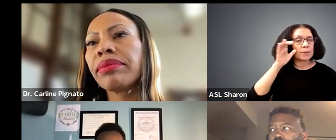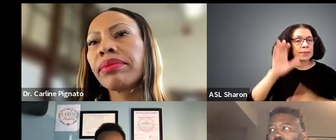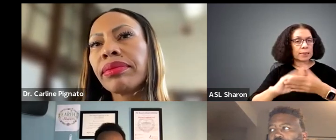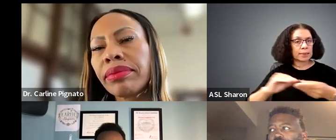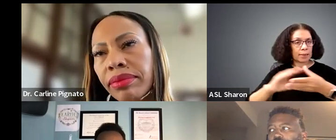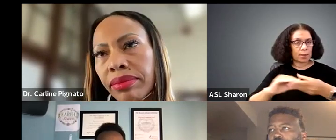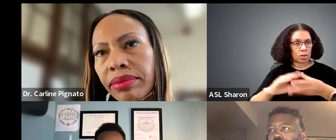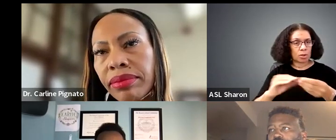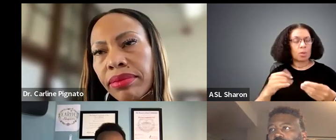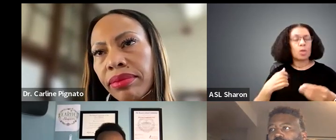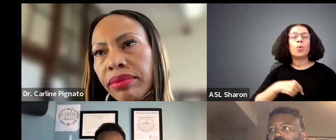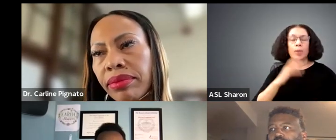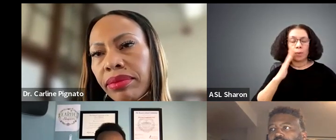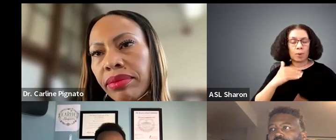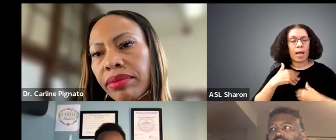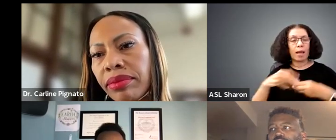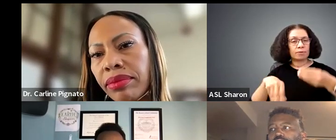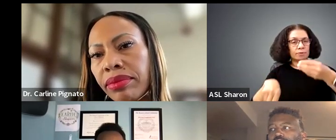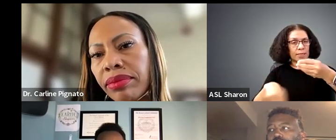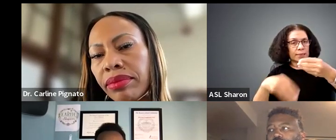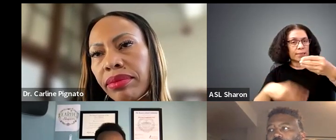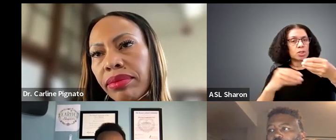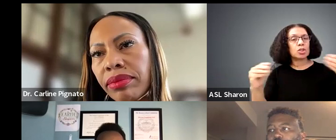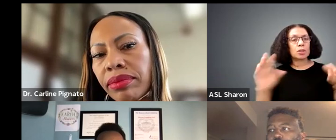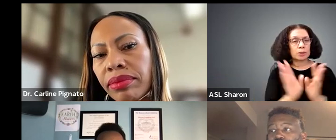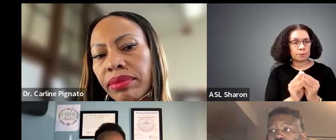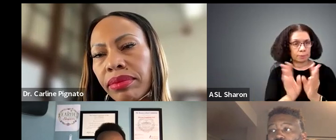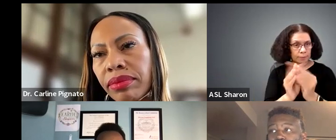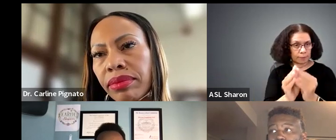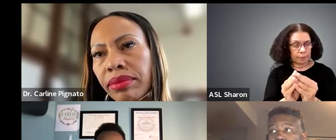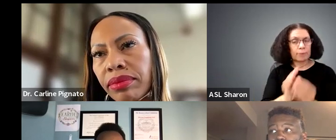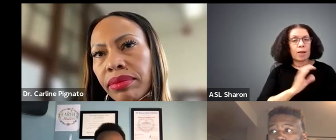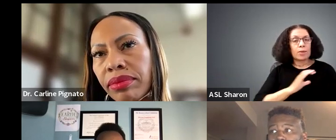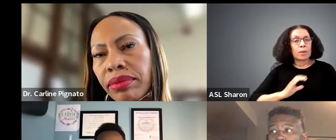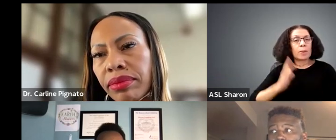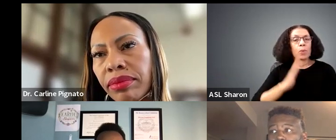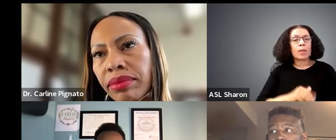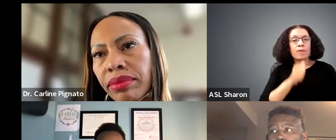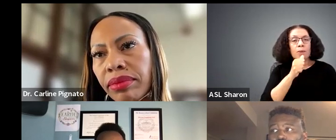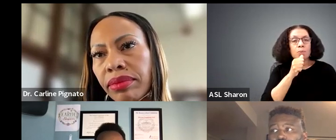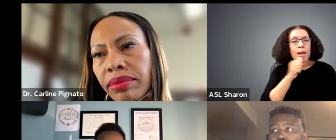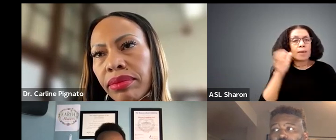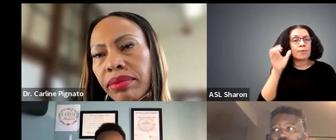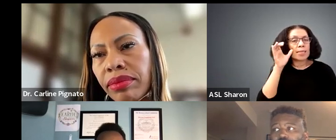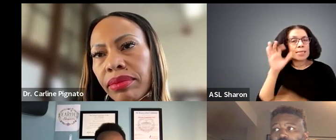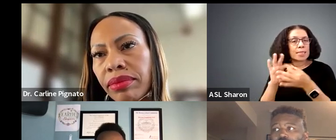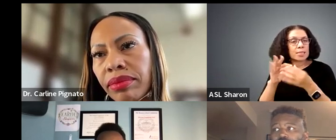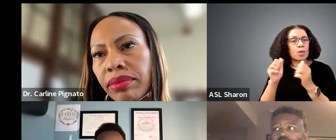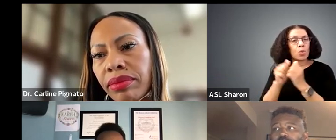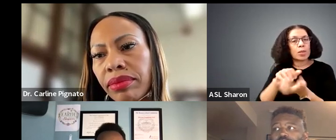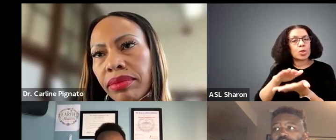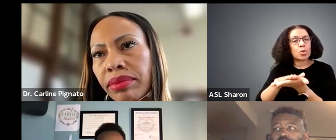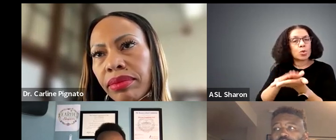There are additional sessions that have been planned. The committee will hold a private listening session next week with the school